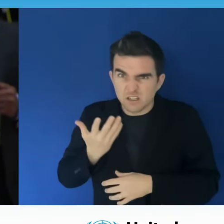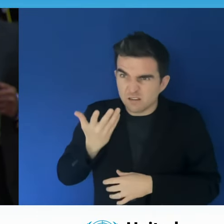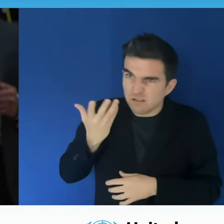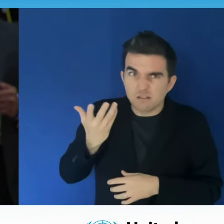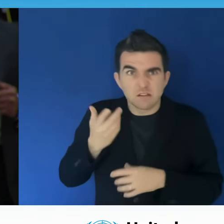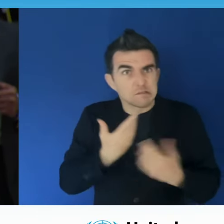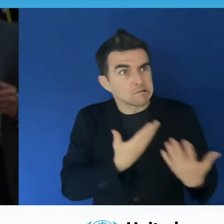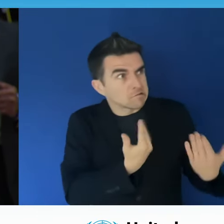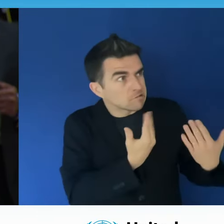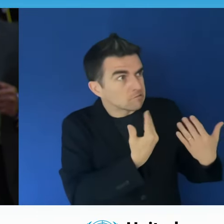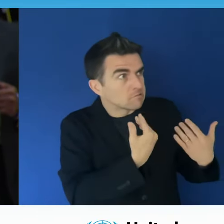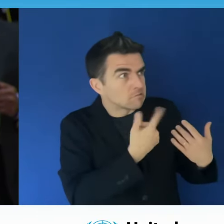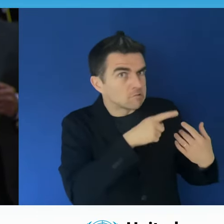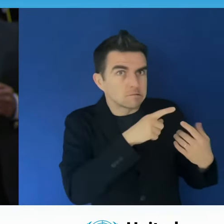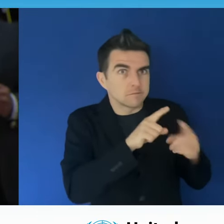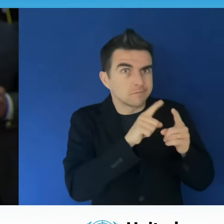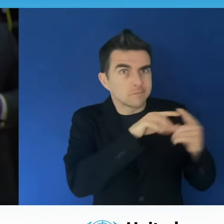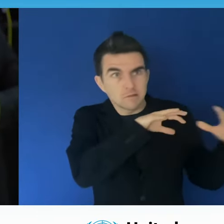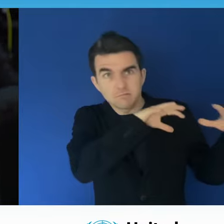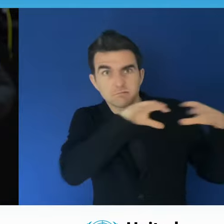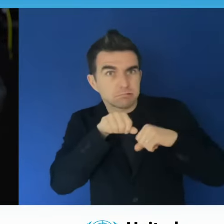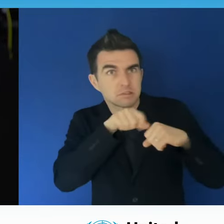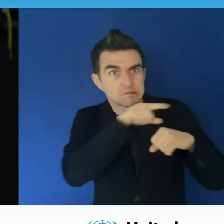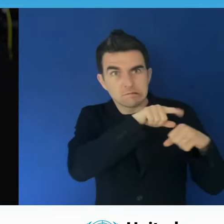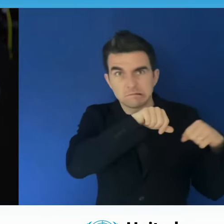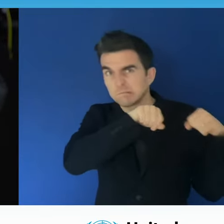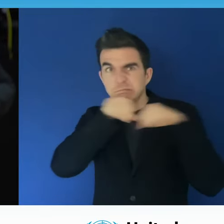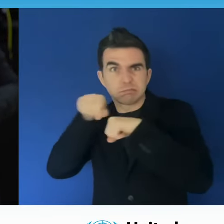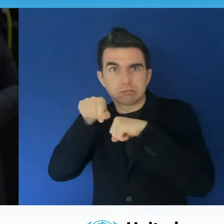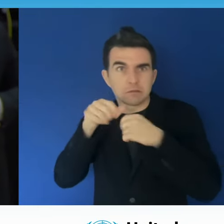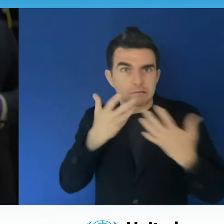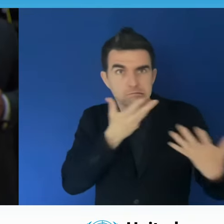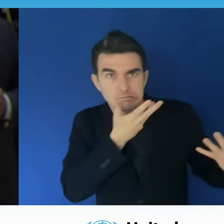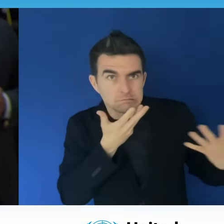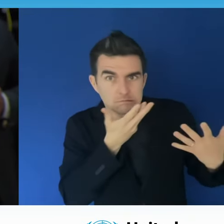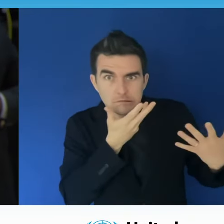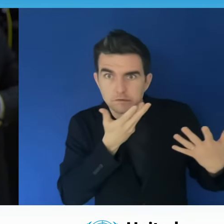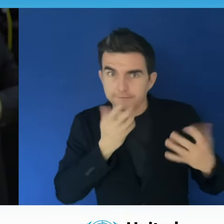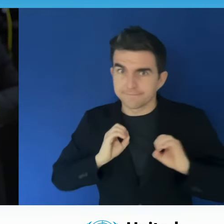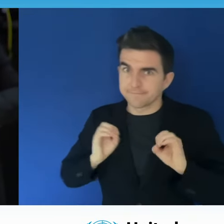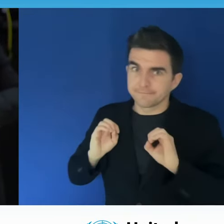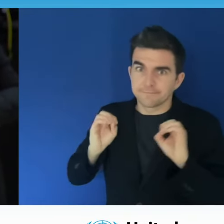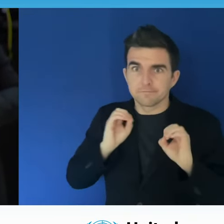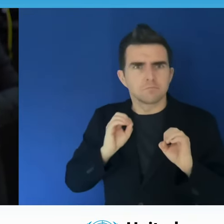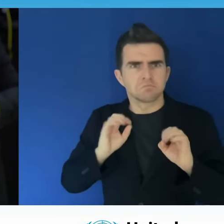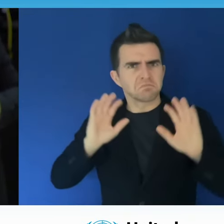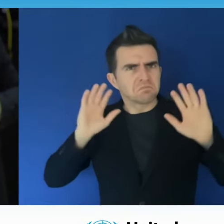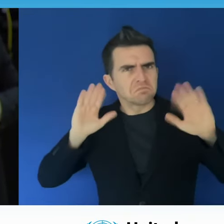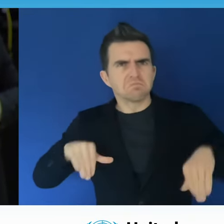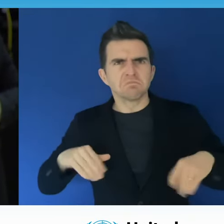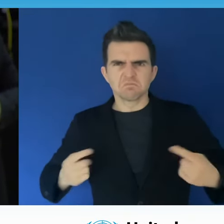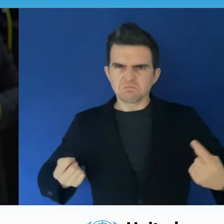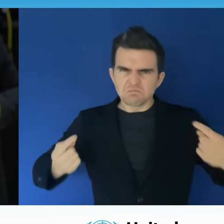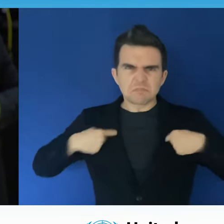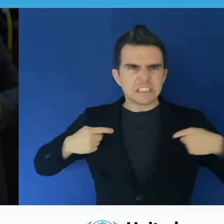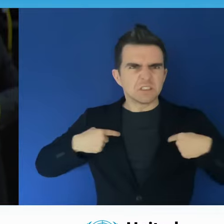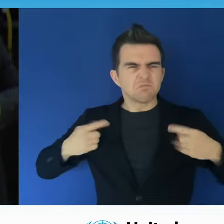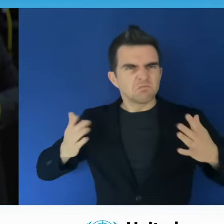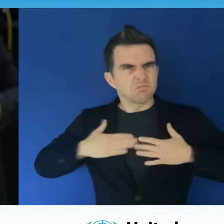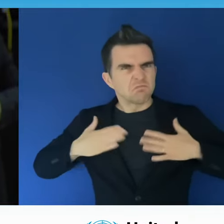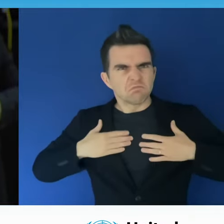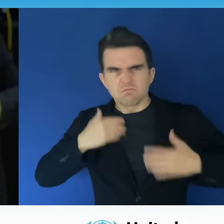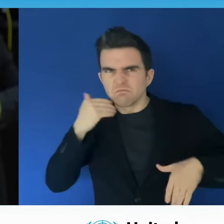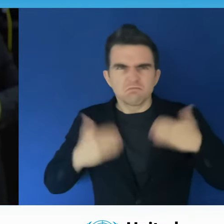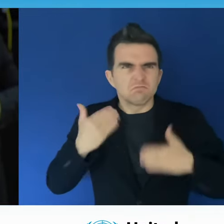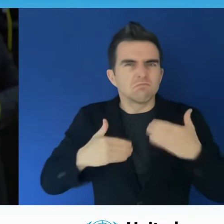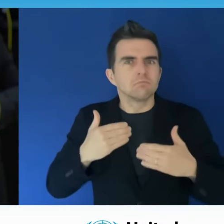daughter attend every protest organized by Afghan women, raising their voices and fearlessly advocating